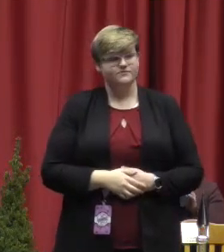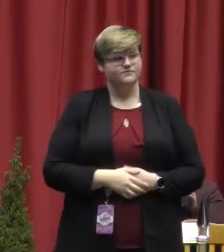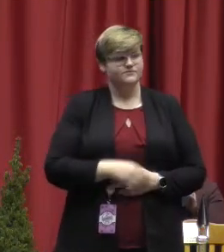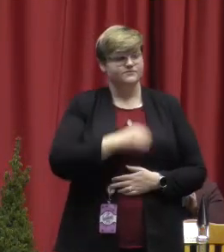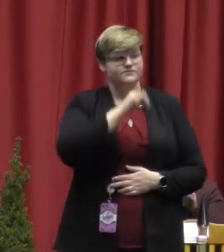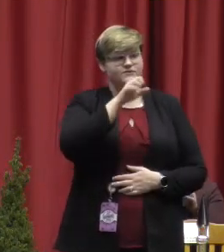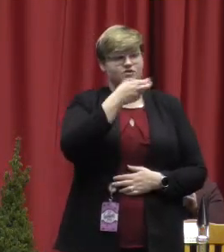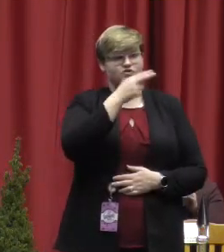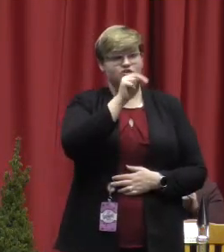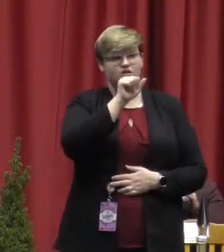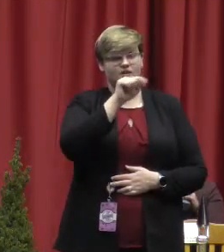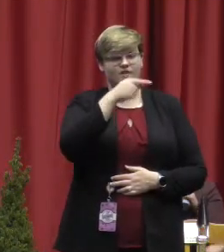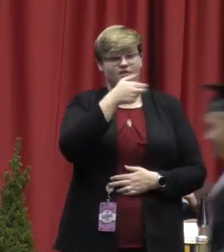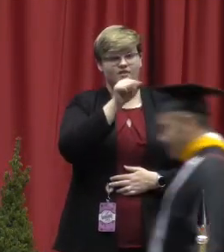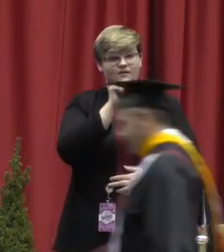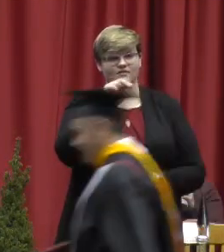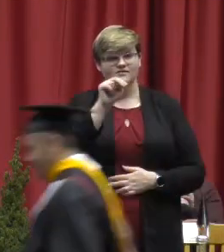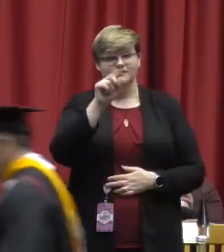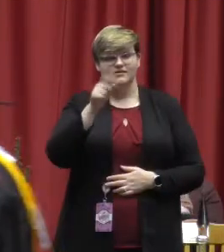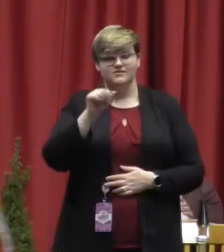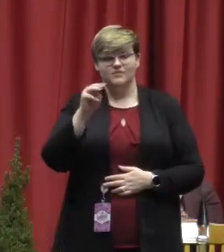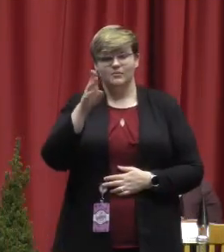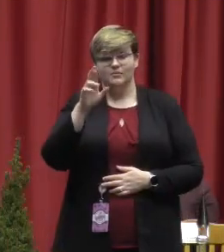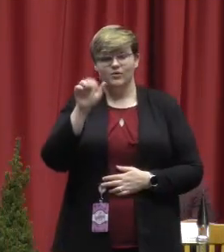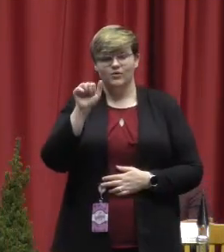Jonathan Zambrano,